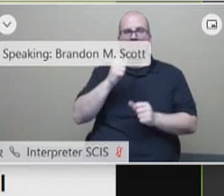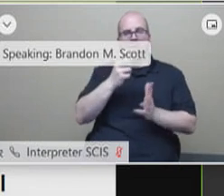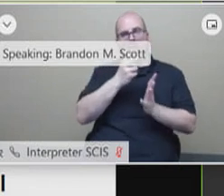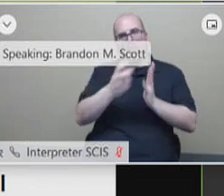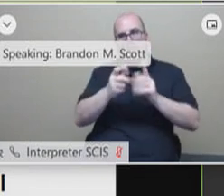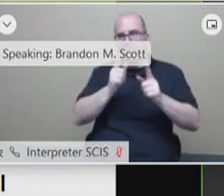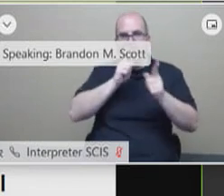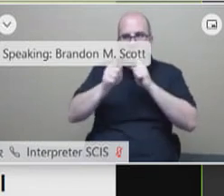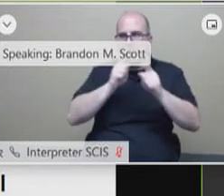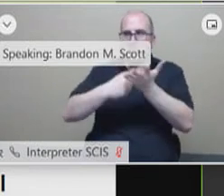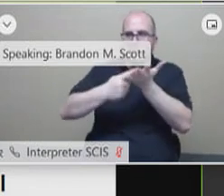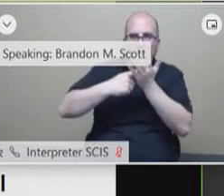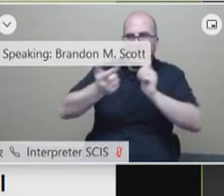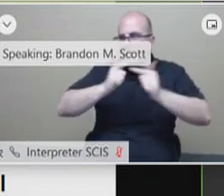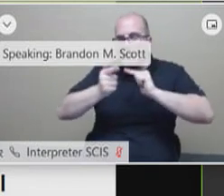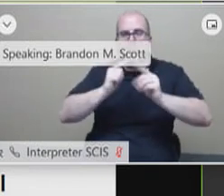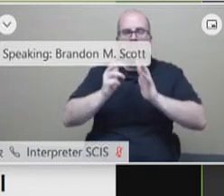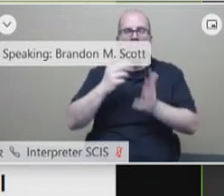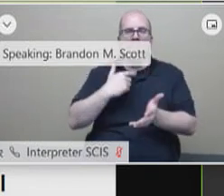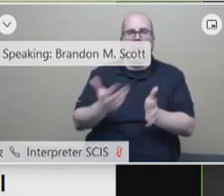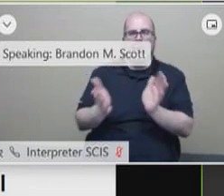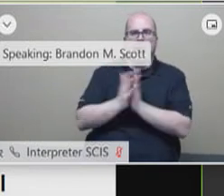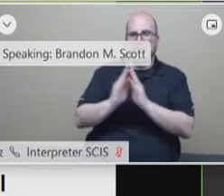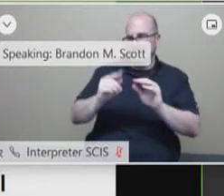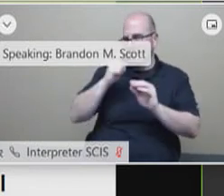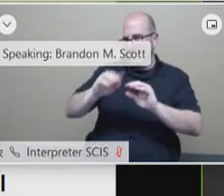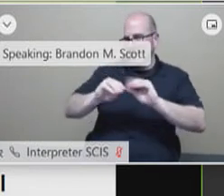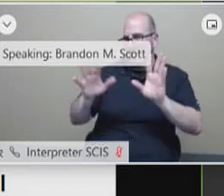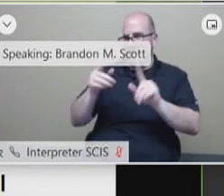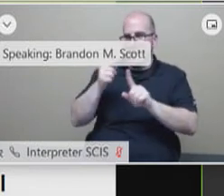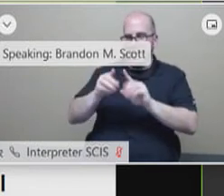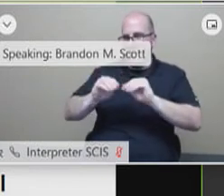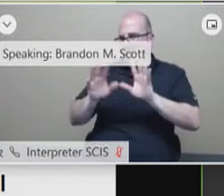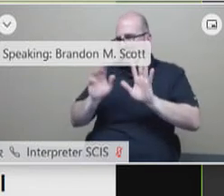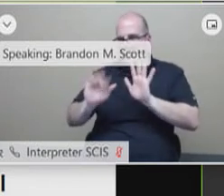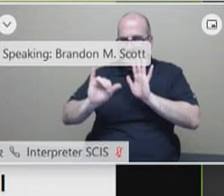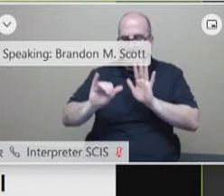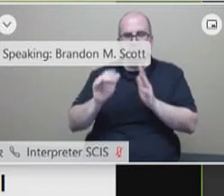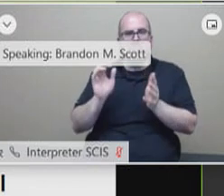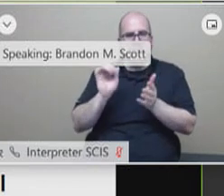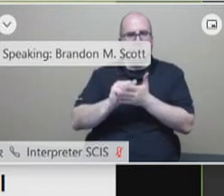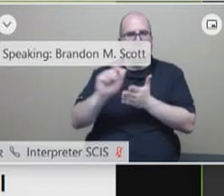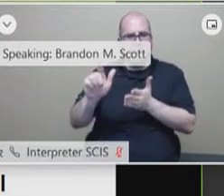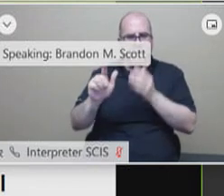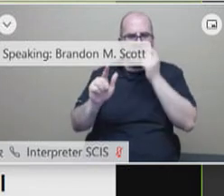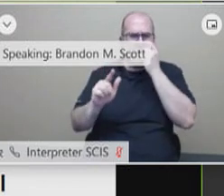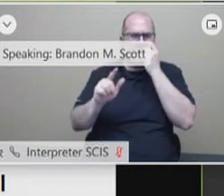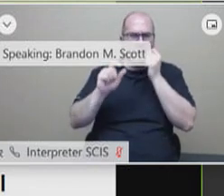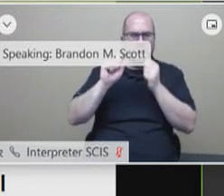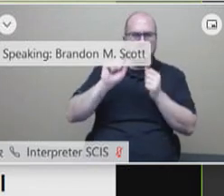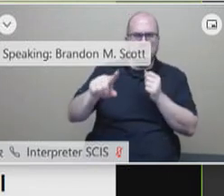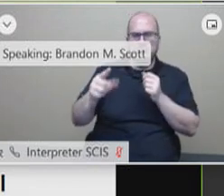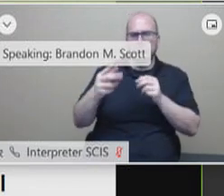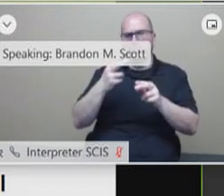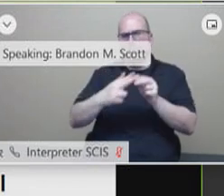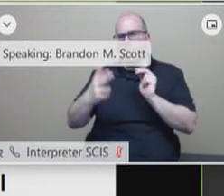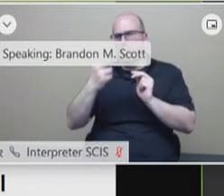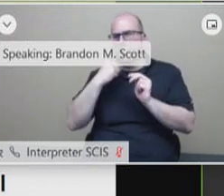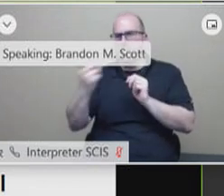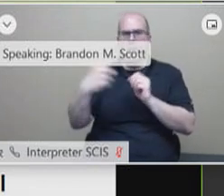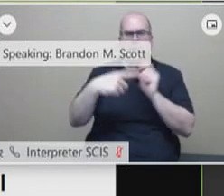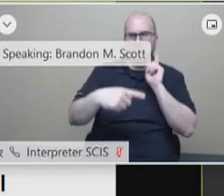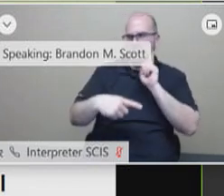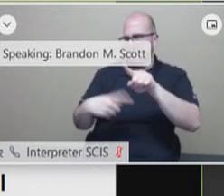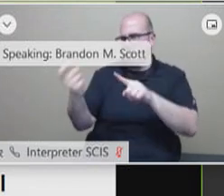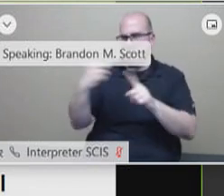speak, but may ask you to clarify at point at any time. We strongly urge you to find a quiet place with a